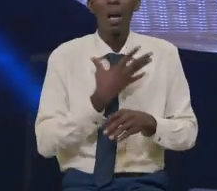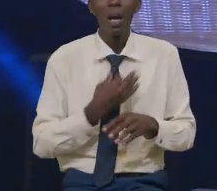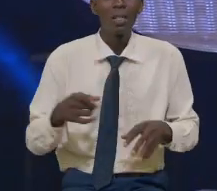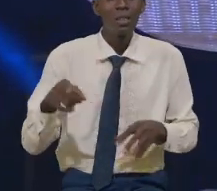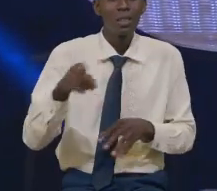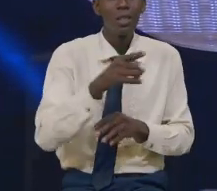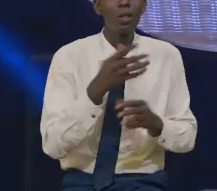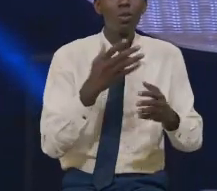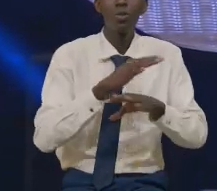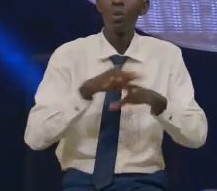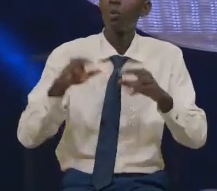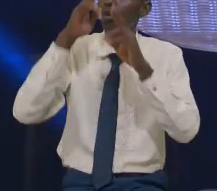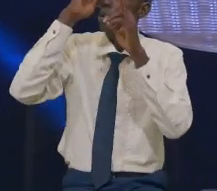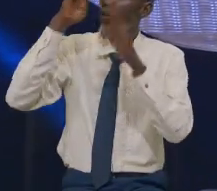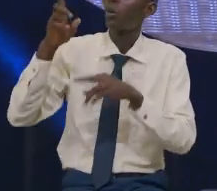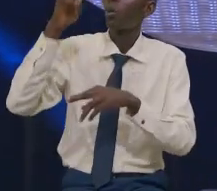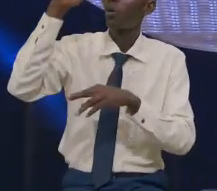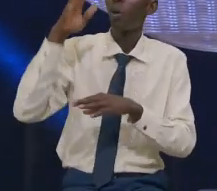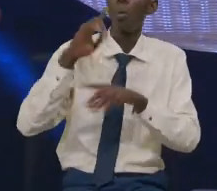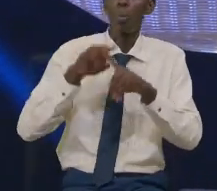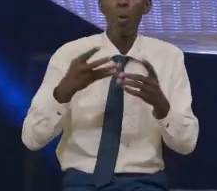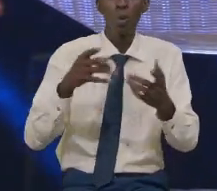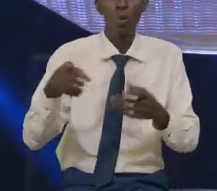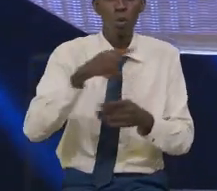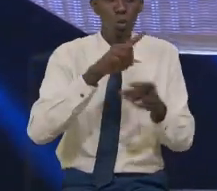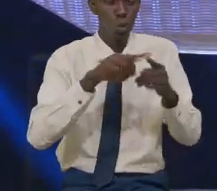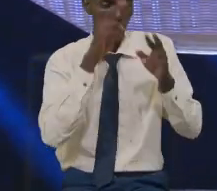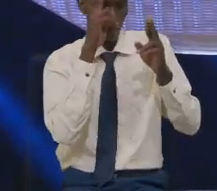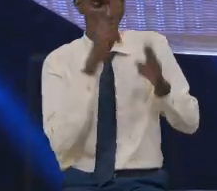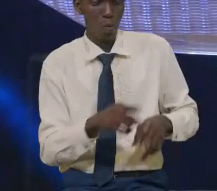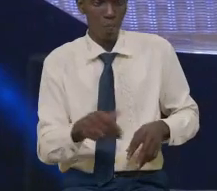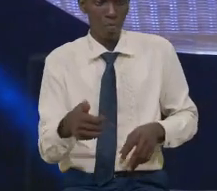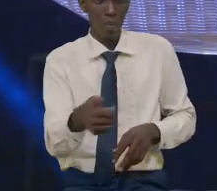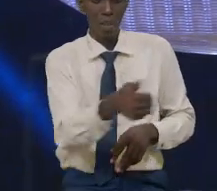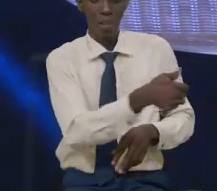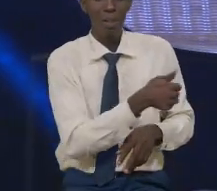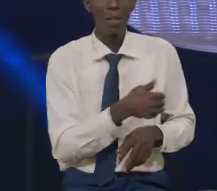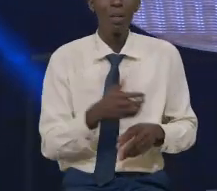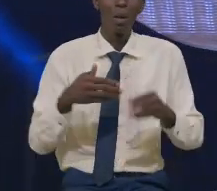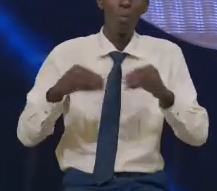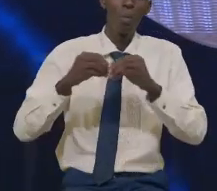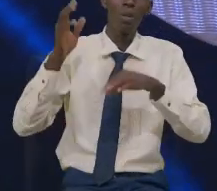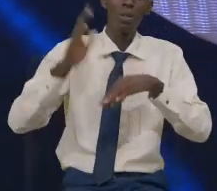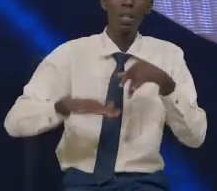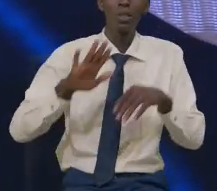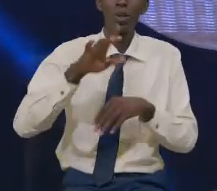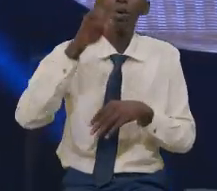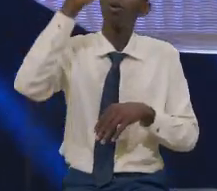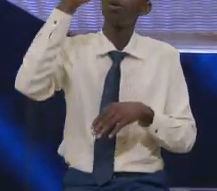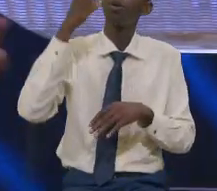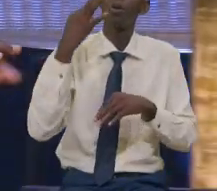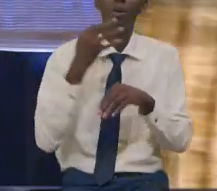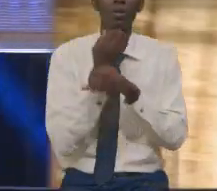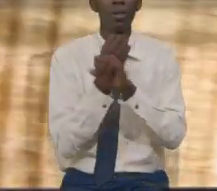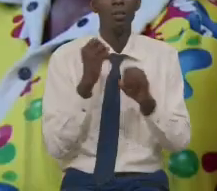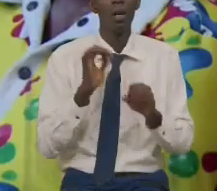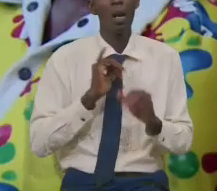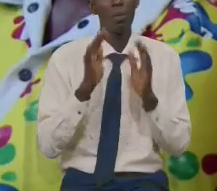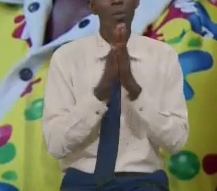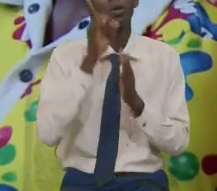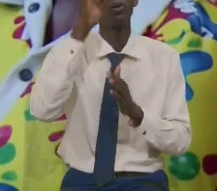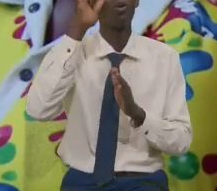exalt them, exalt him, exalt her above the God of your salvation. God will give you